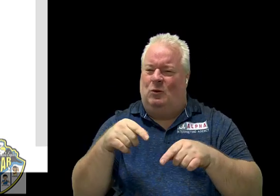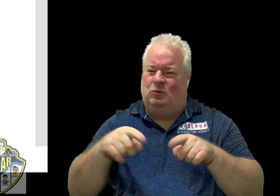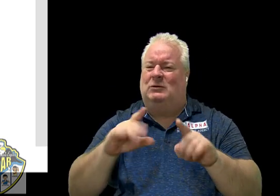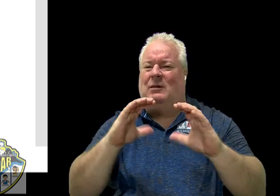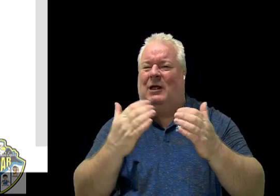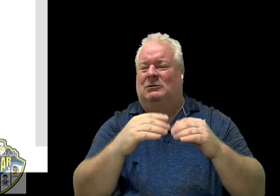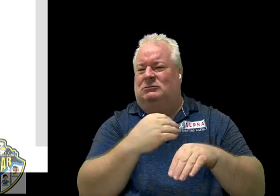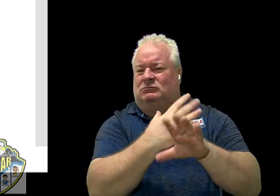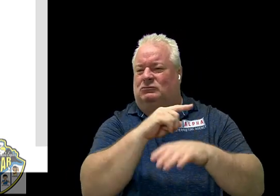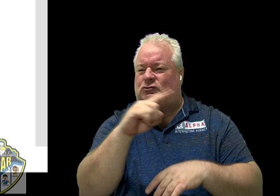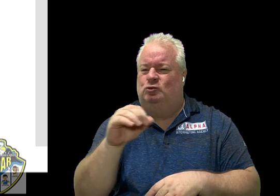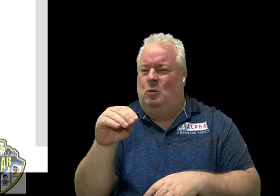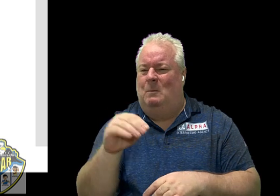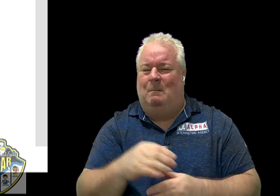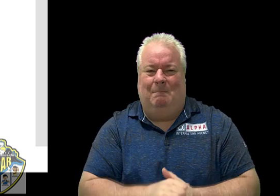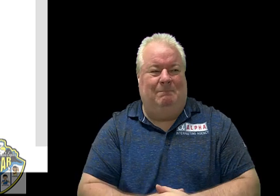Zoom.